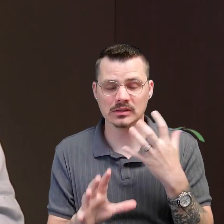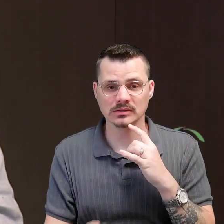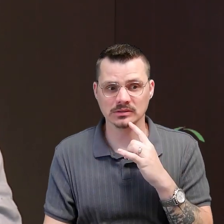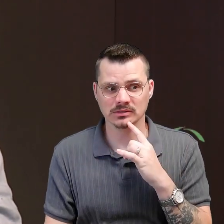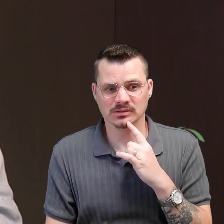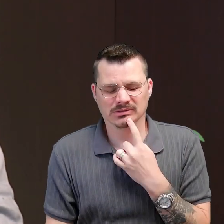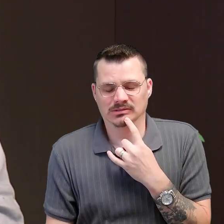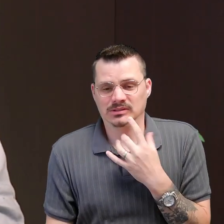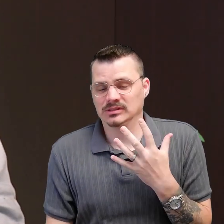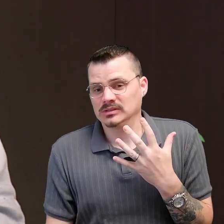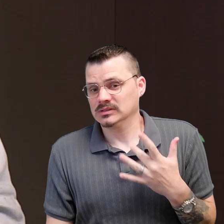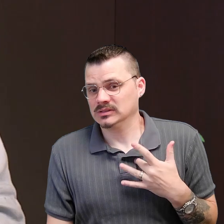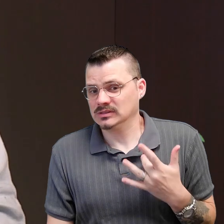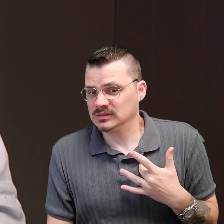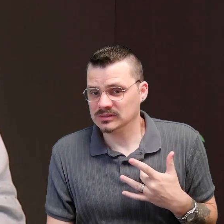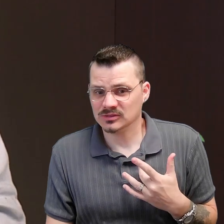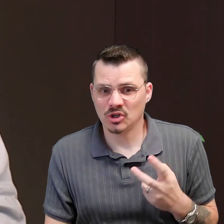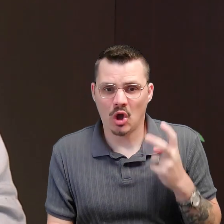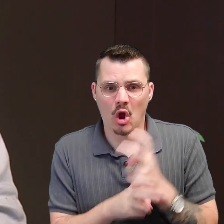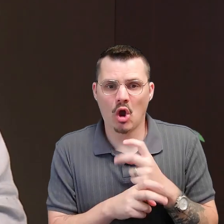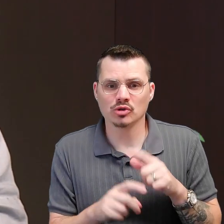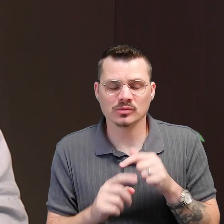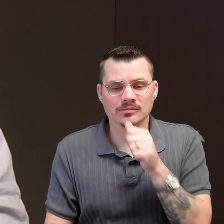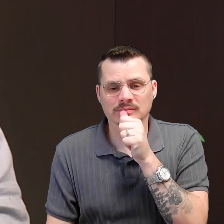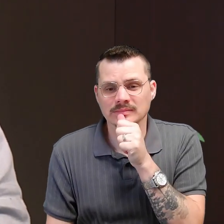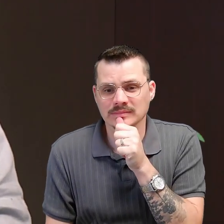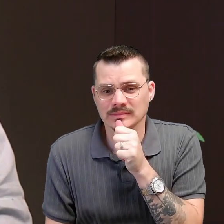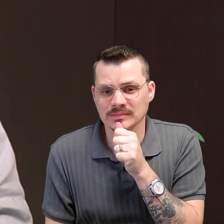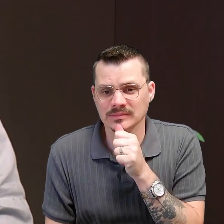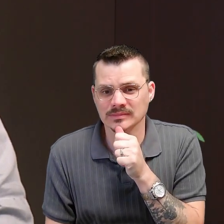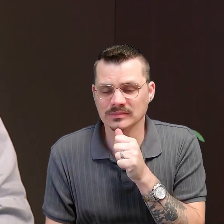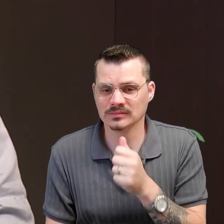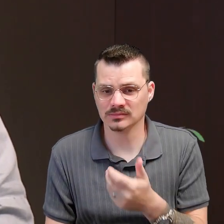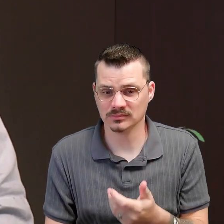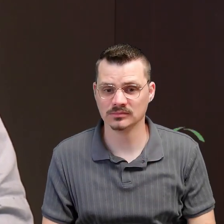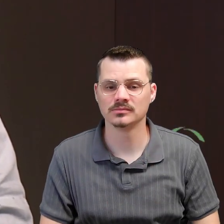so intense that it's very hard to sustain.